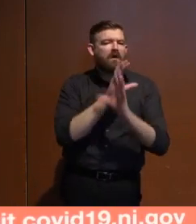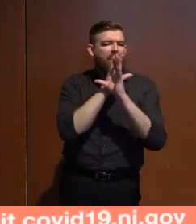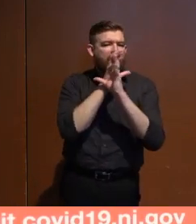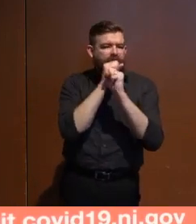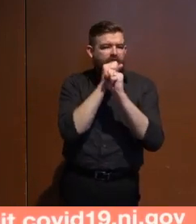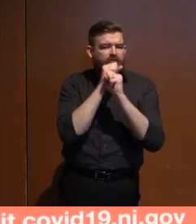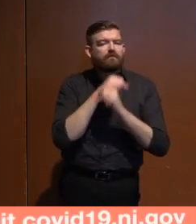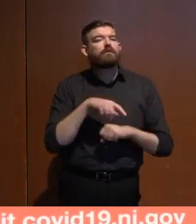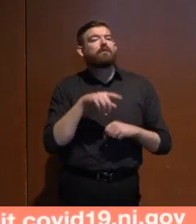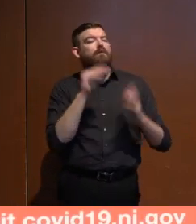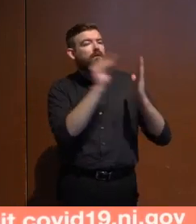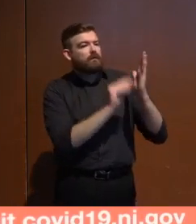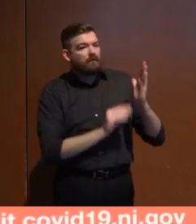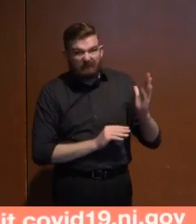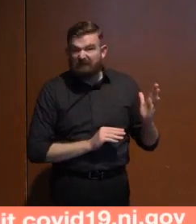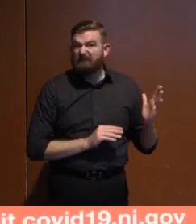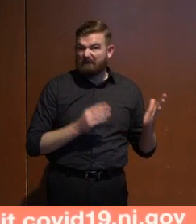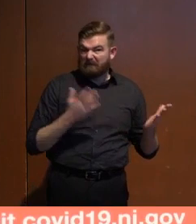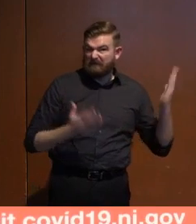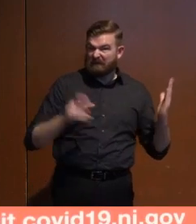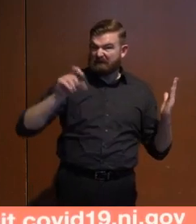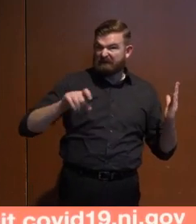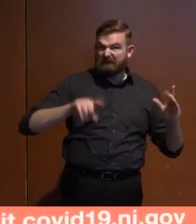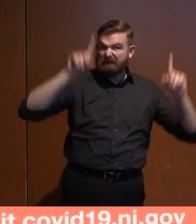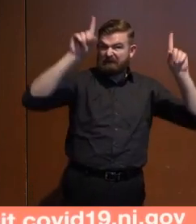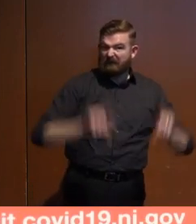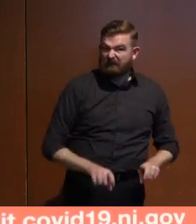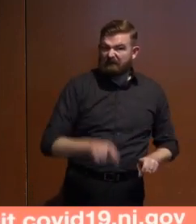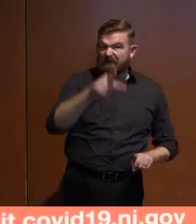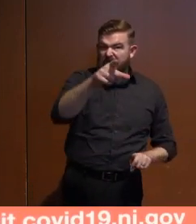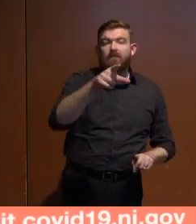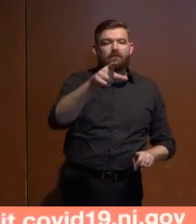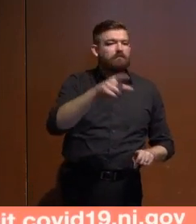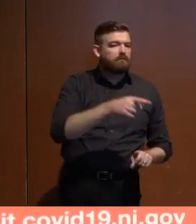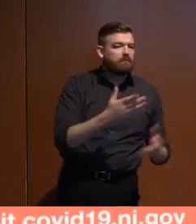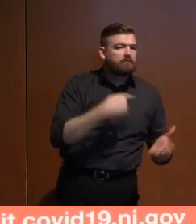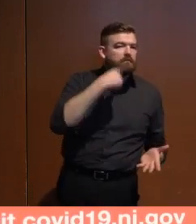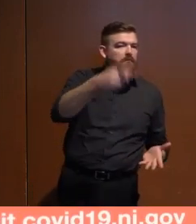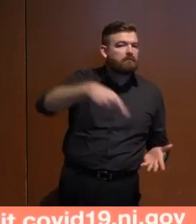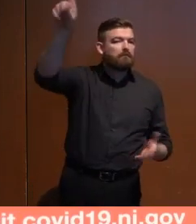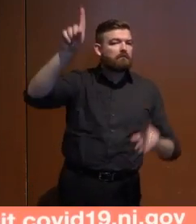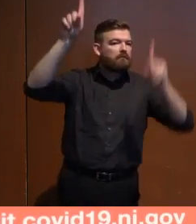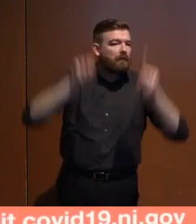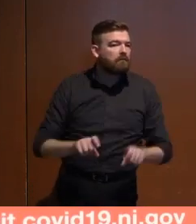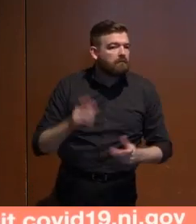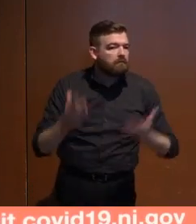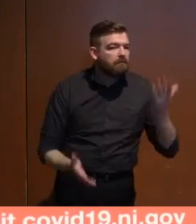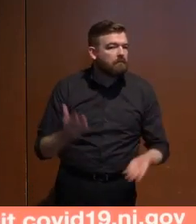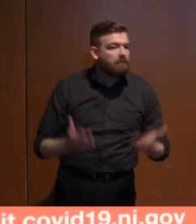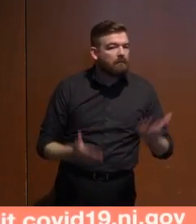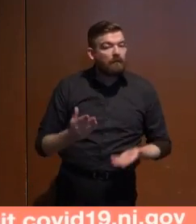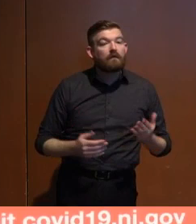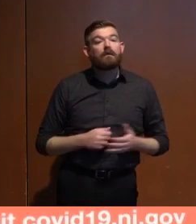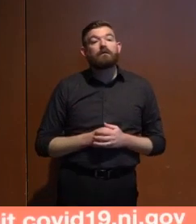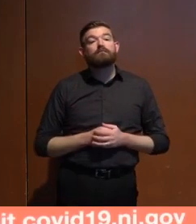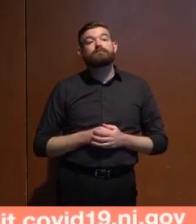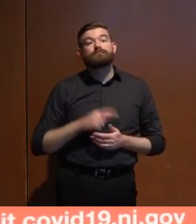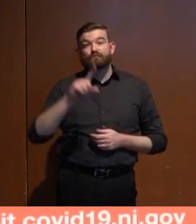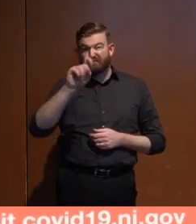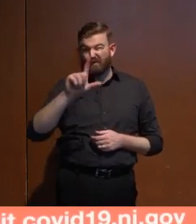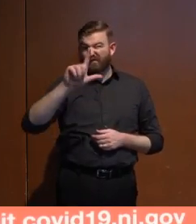in partnership with the Department of Health. And we've already had 129,000 people use this site since we've stood it up.